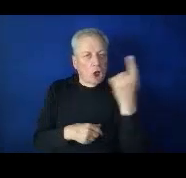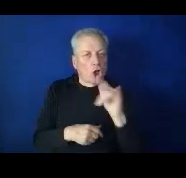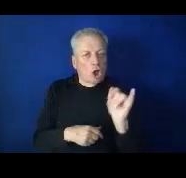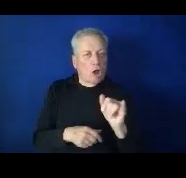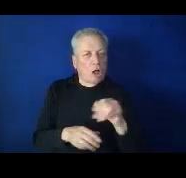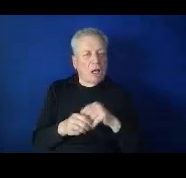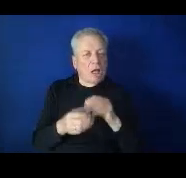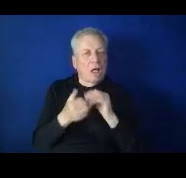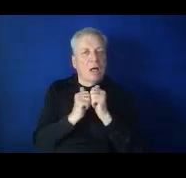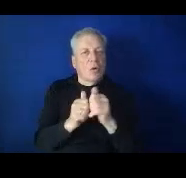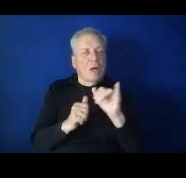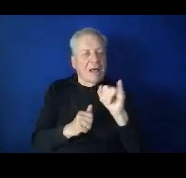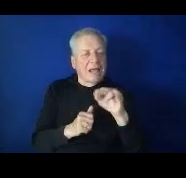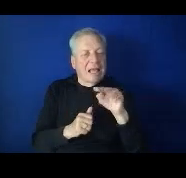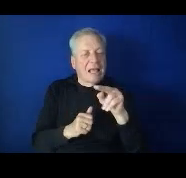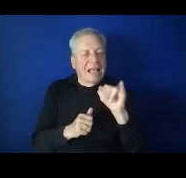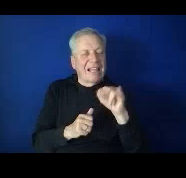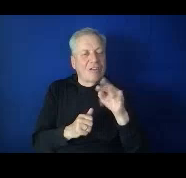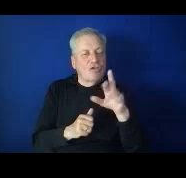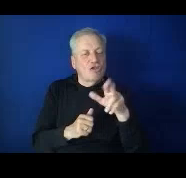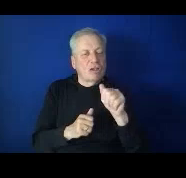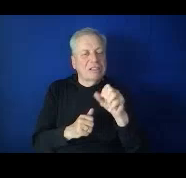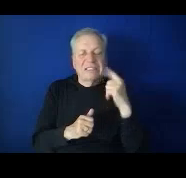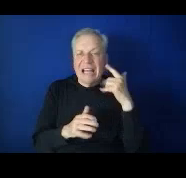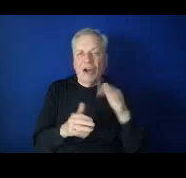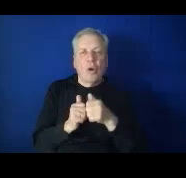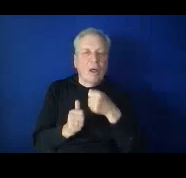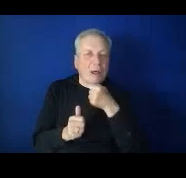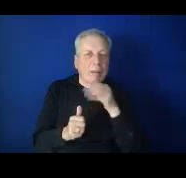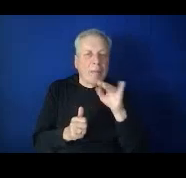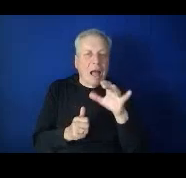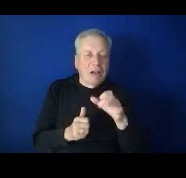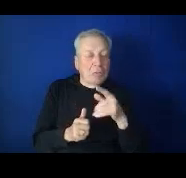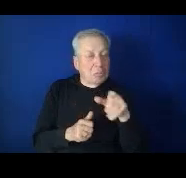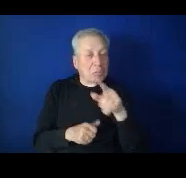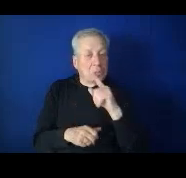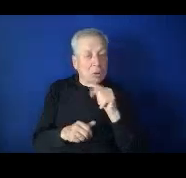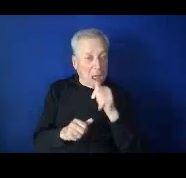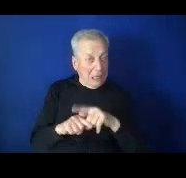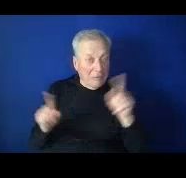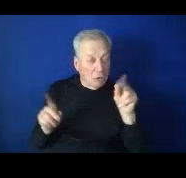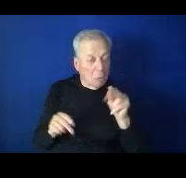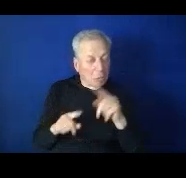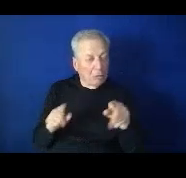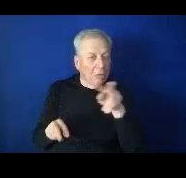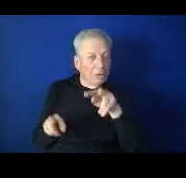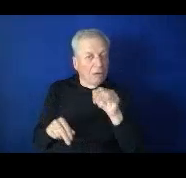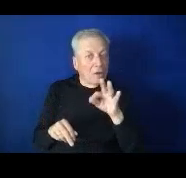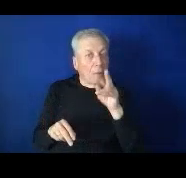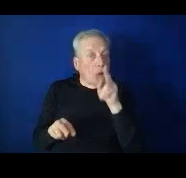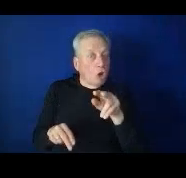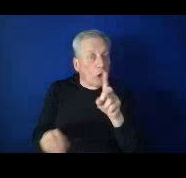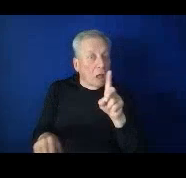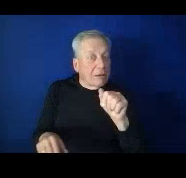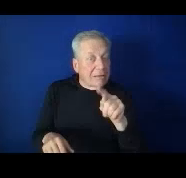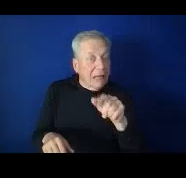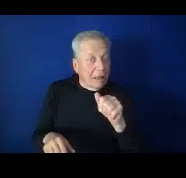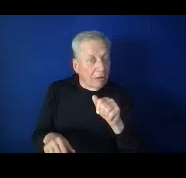infrasound microphones. Doesn't look much different. Looks pretty much the same. But if you actually look at the data, it's kind of